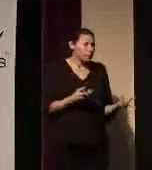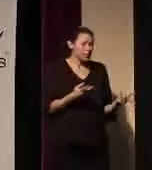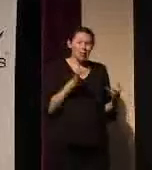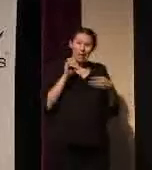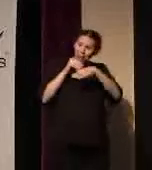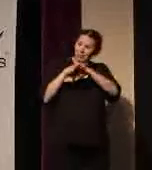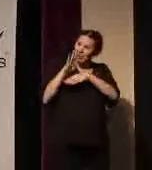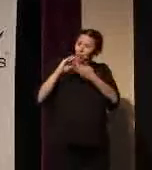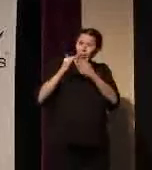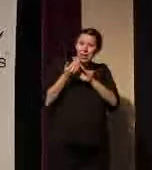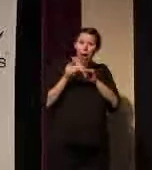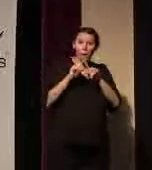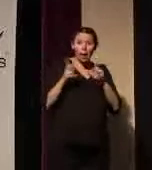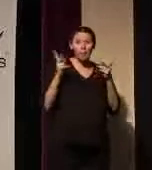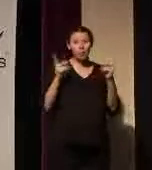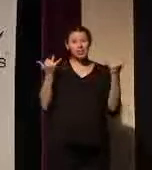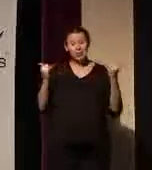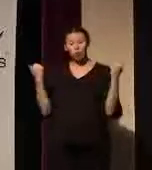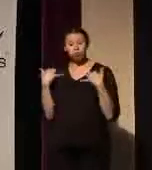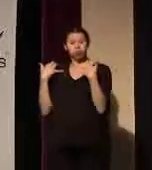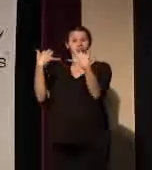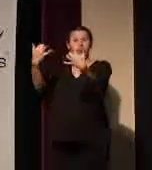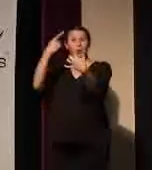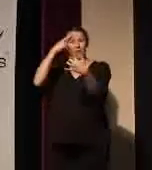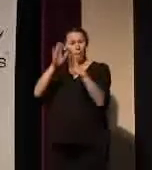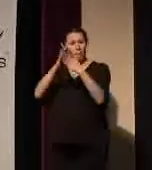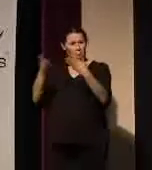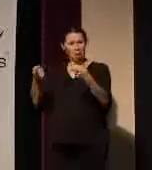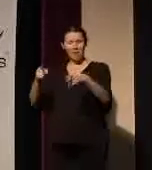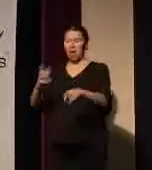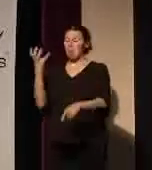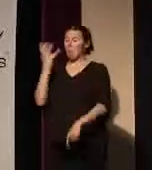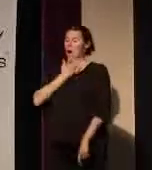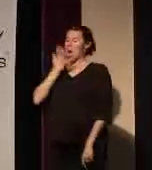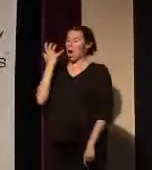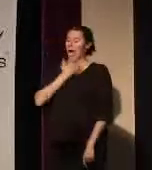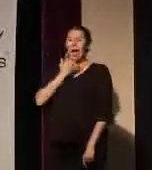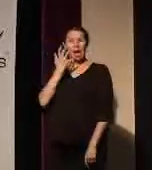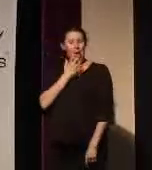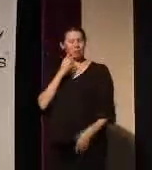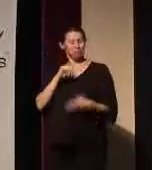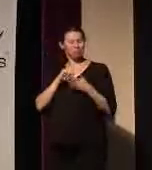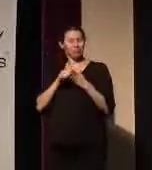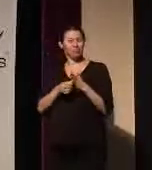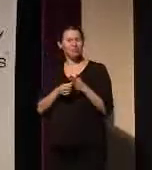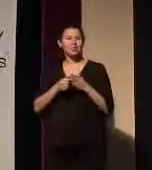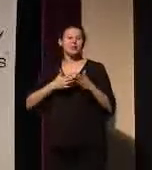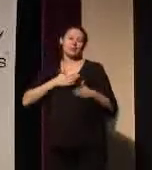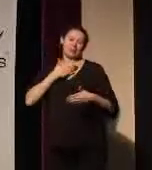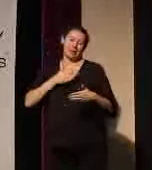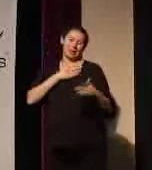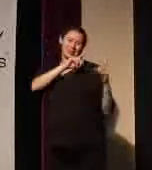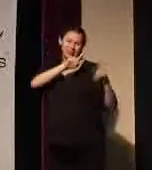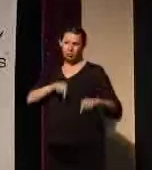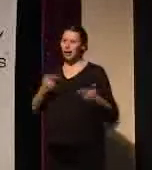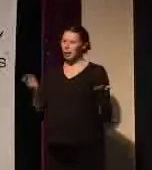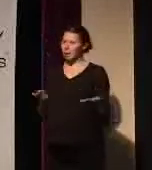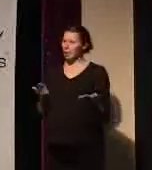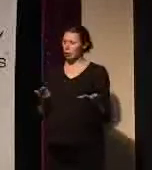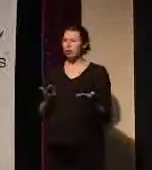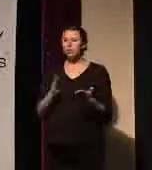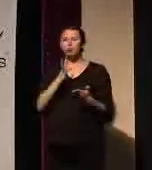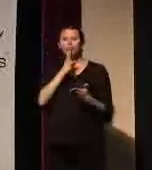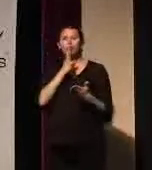your town. I'm very pleased that you're all here tonight to talk with us about the important issues. I want to